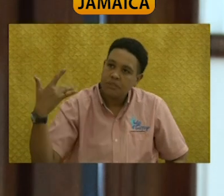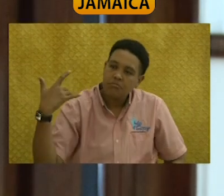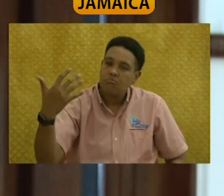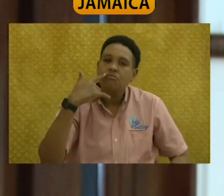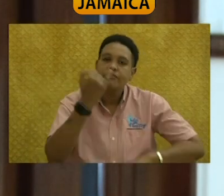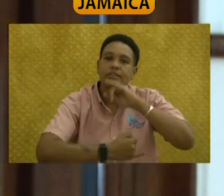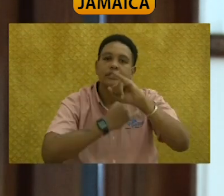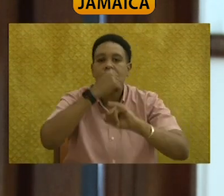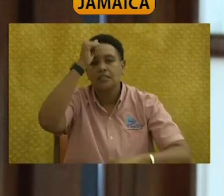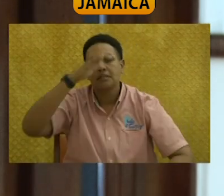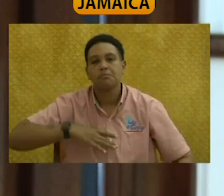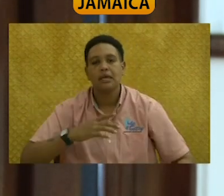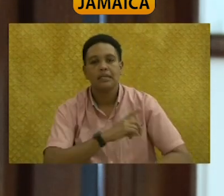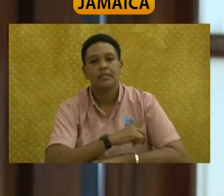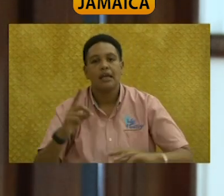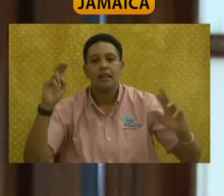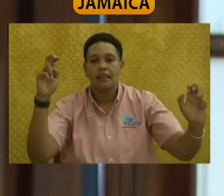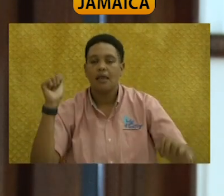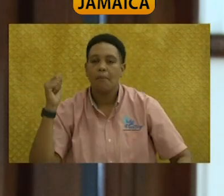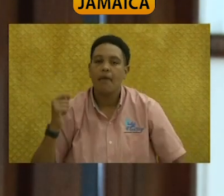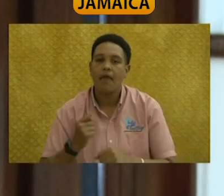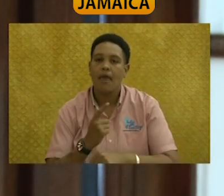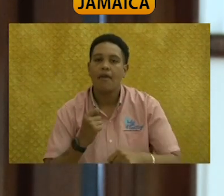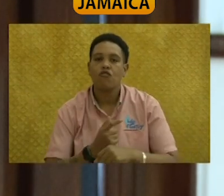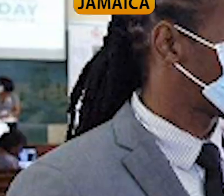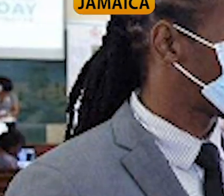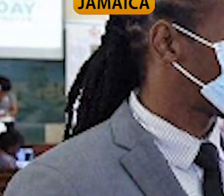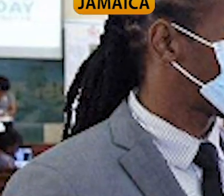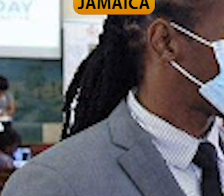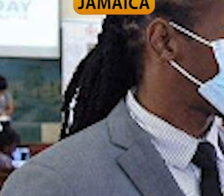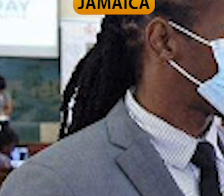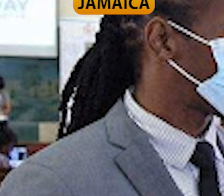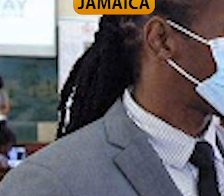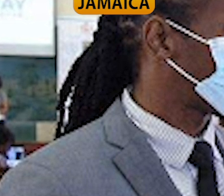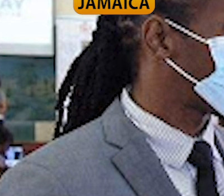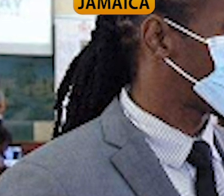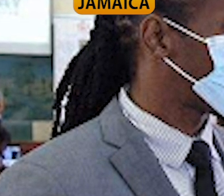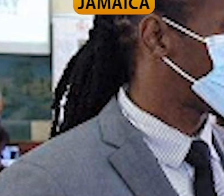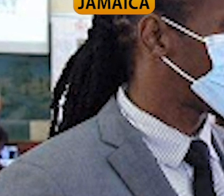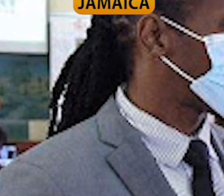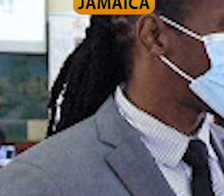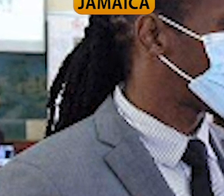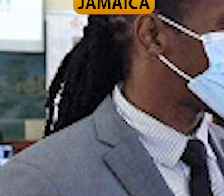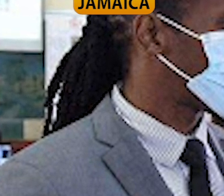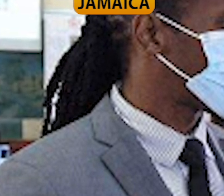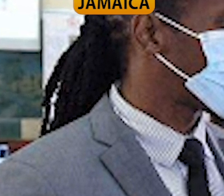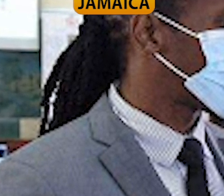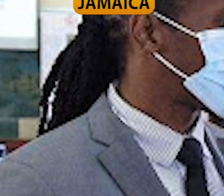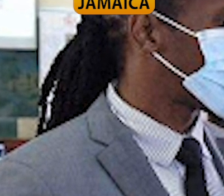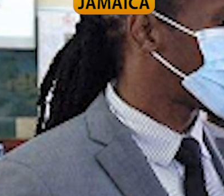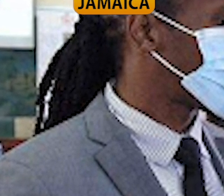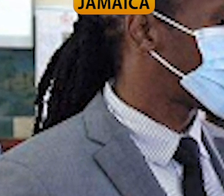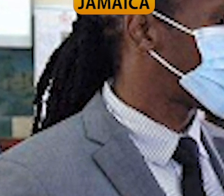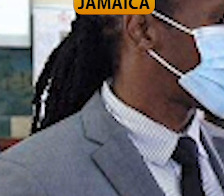presentation of Outstanding Father Award at the Jamaica Pegasus Hotel in New Kingston. the soft launch of the exemplary